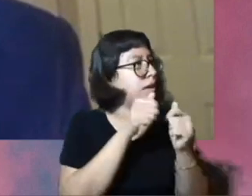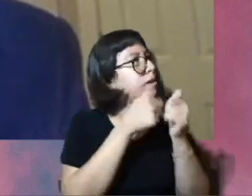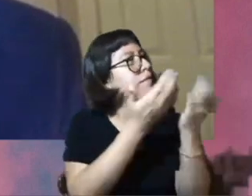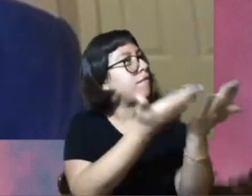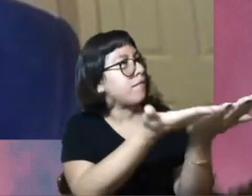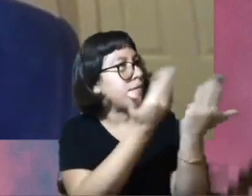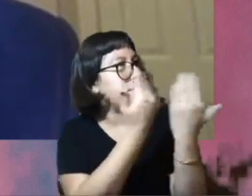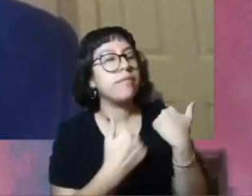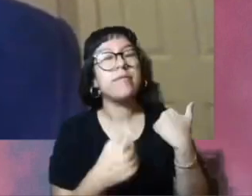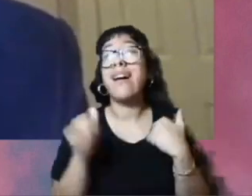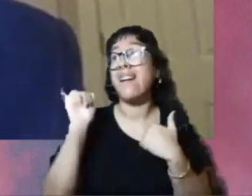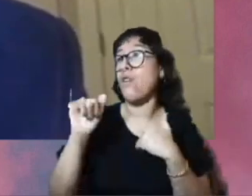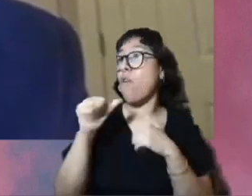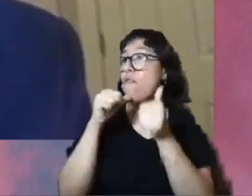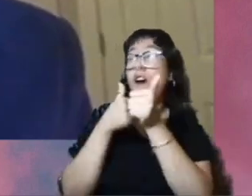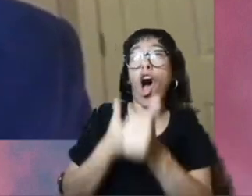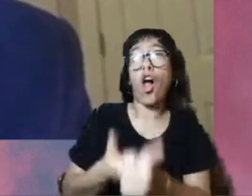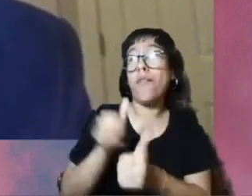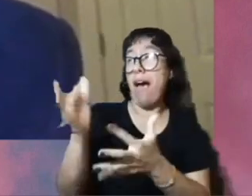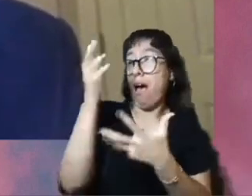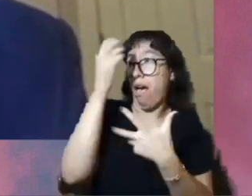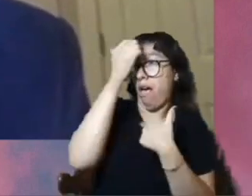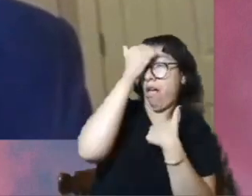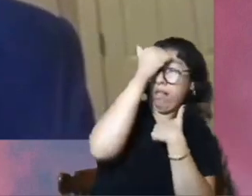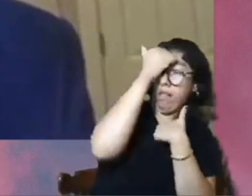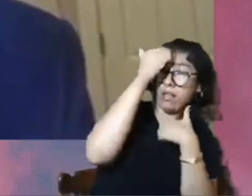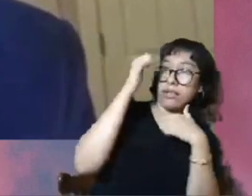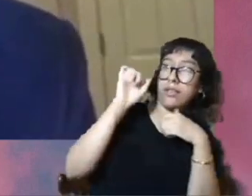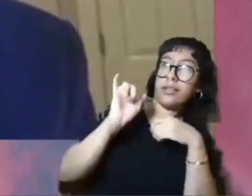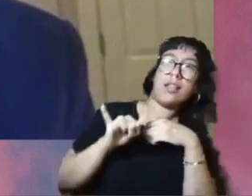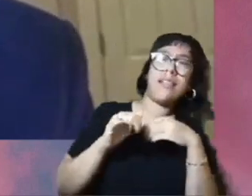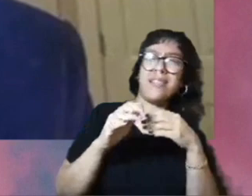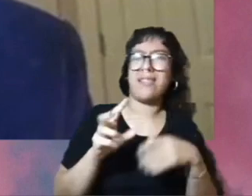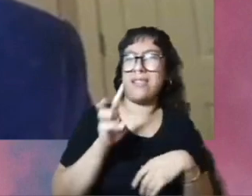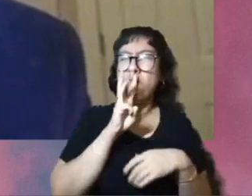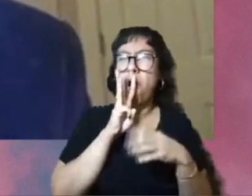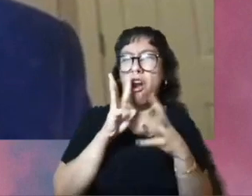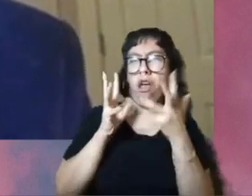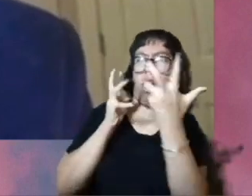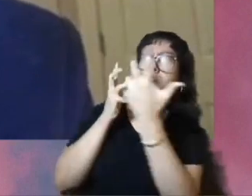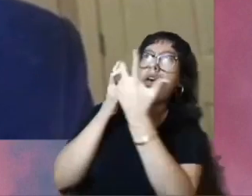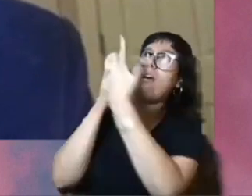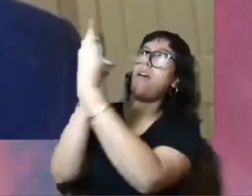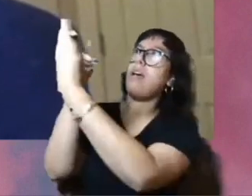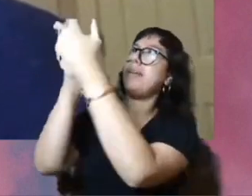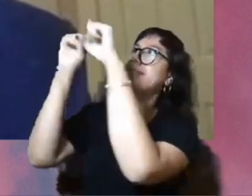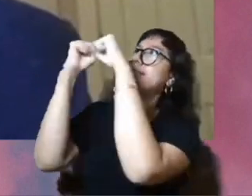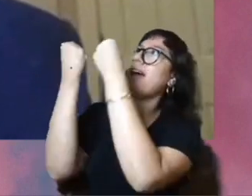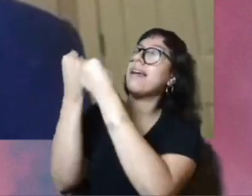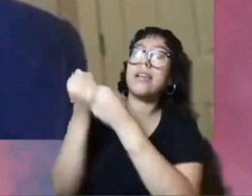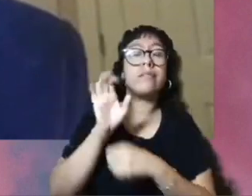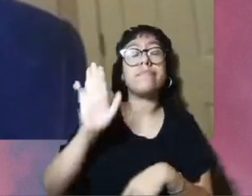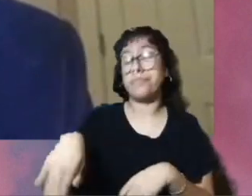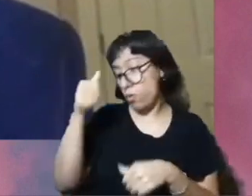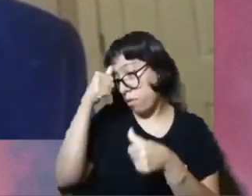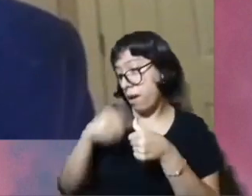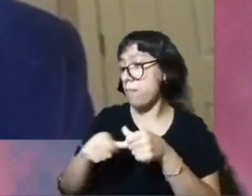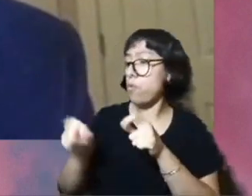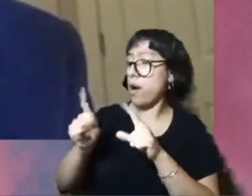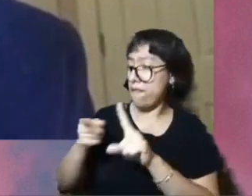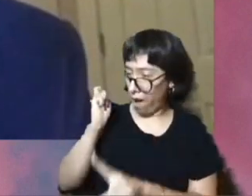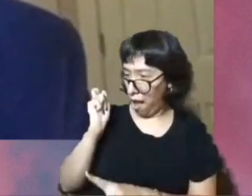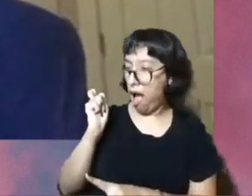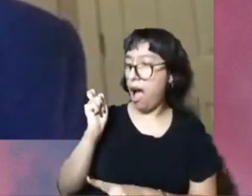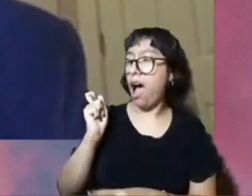the colonization behind the iris, the greeting, liquid with assimilation. She told me to remember where I was from